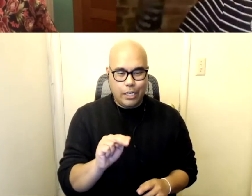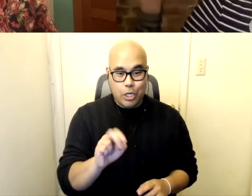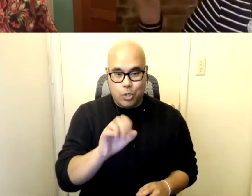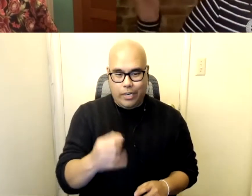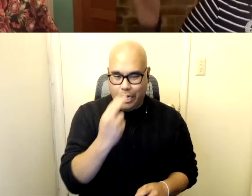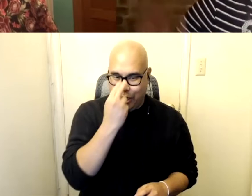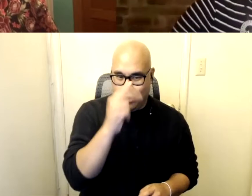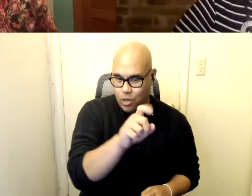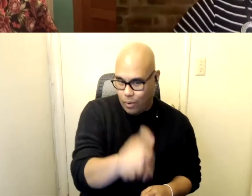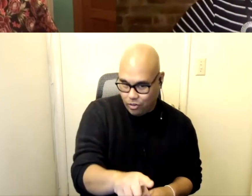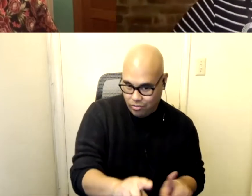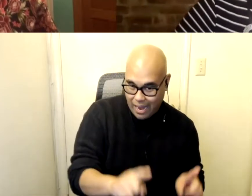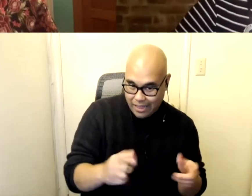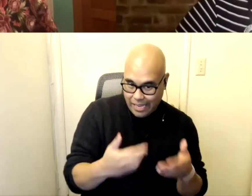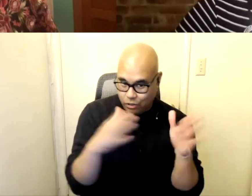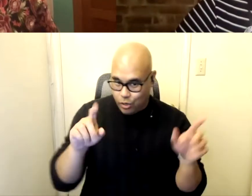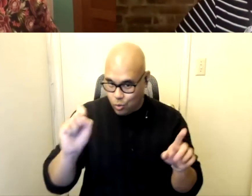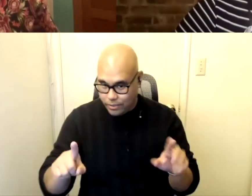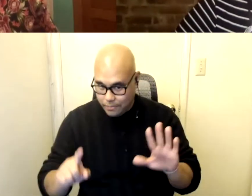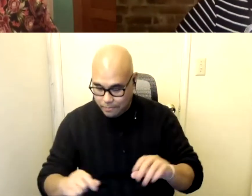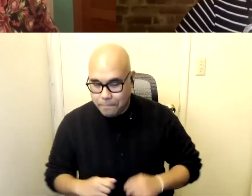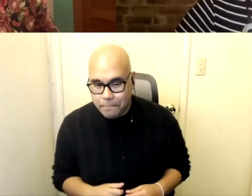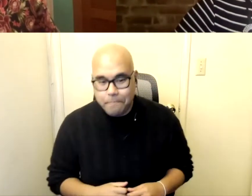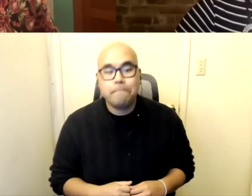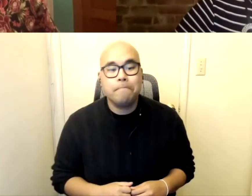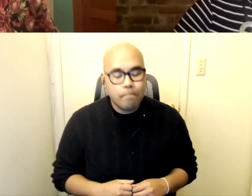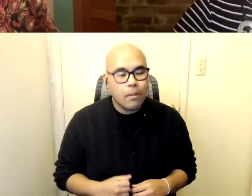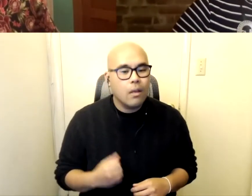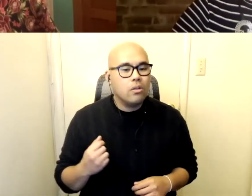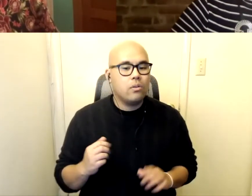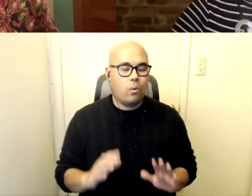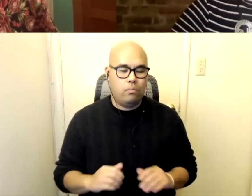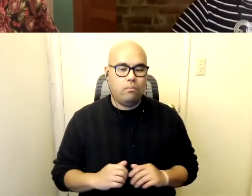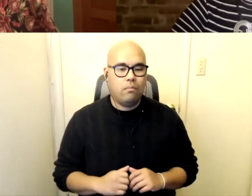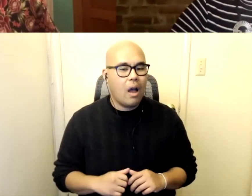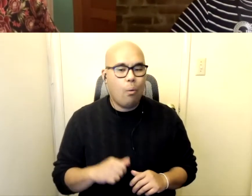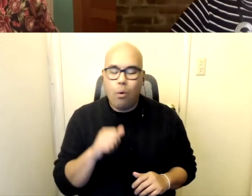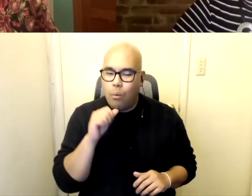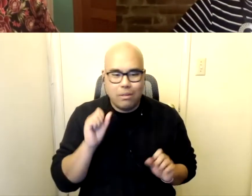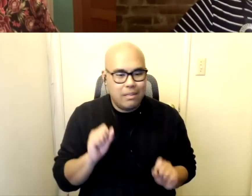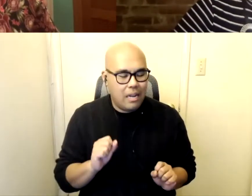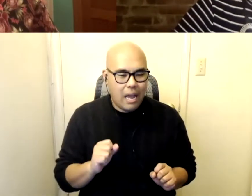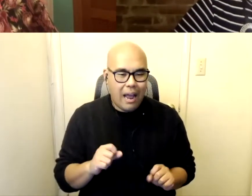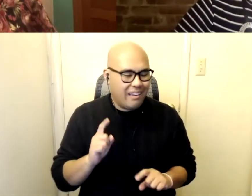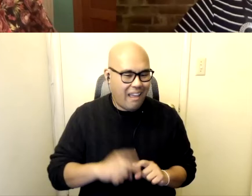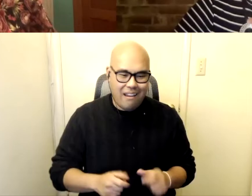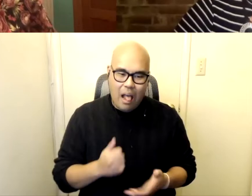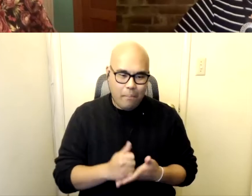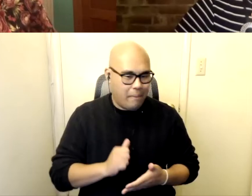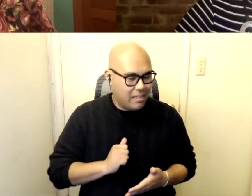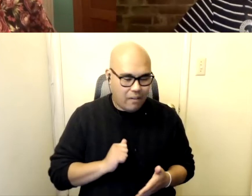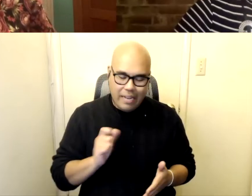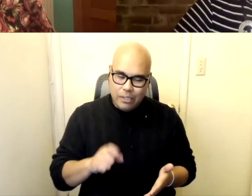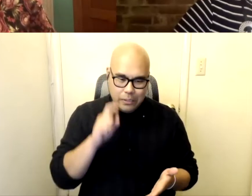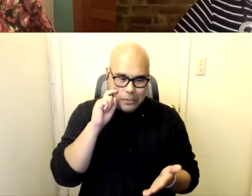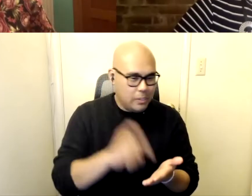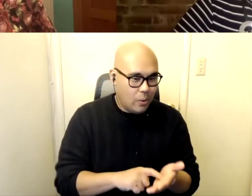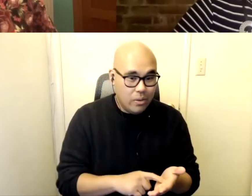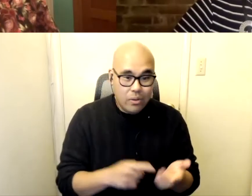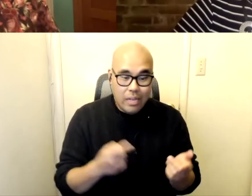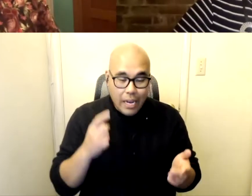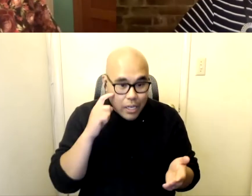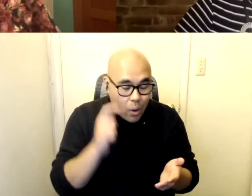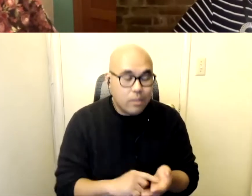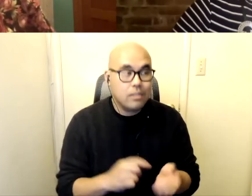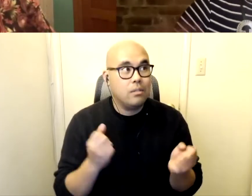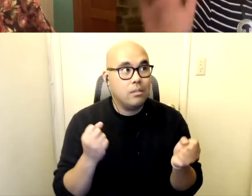and one like general question. Okay, something that I could not help but notice in this book were dogs. Like